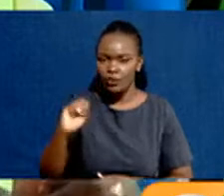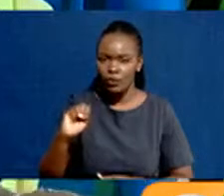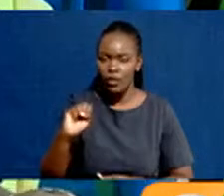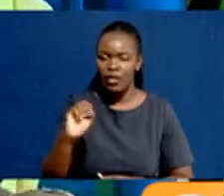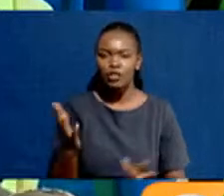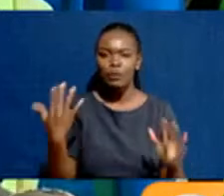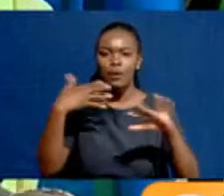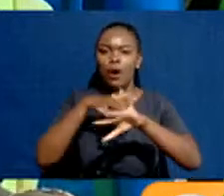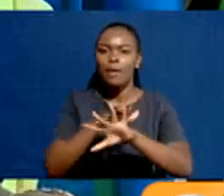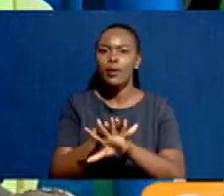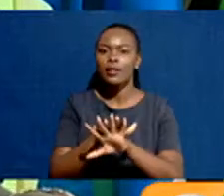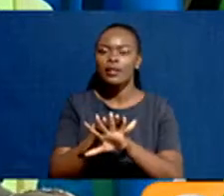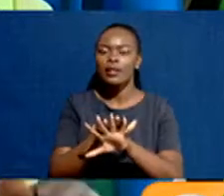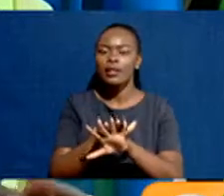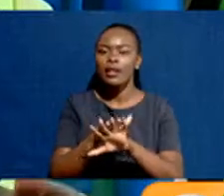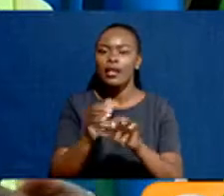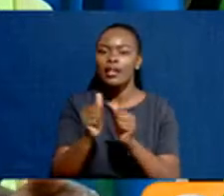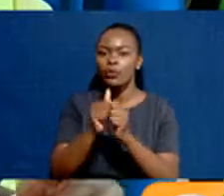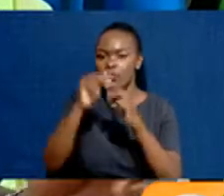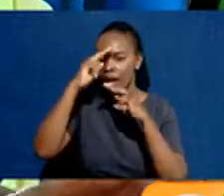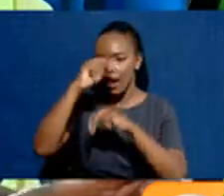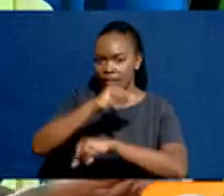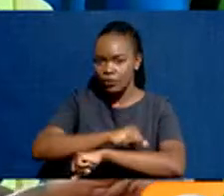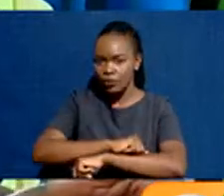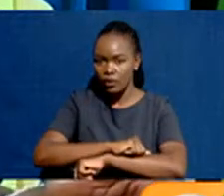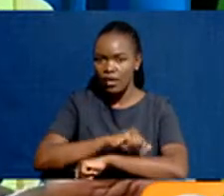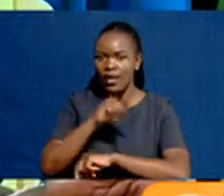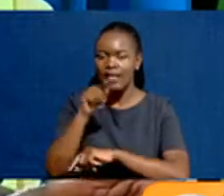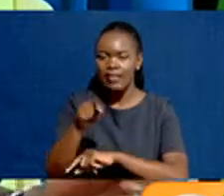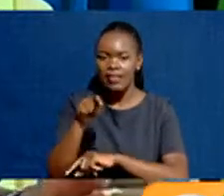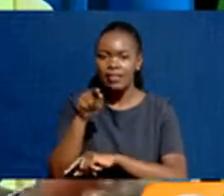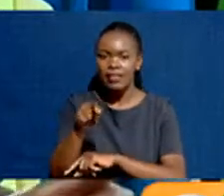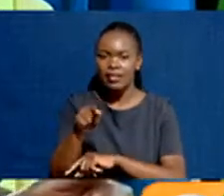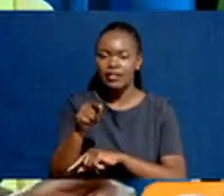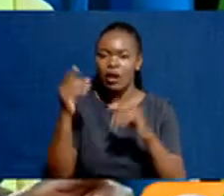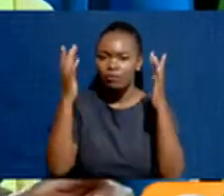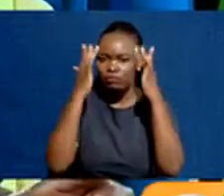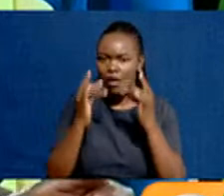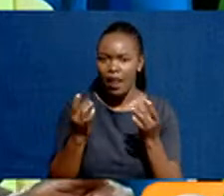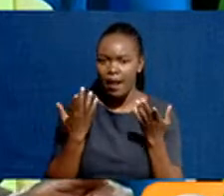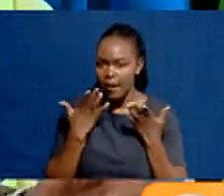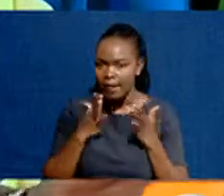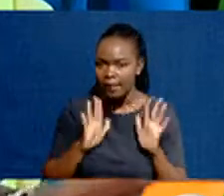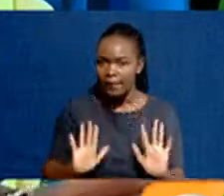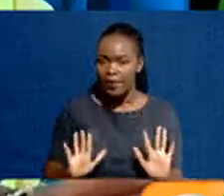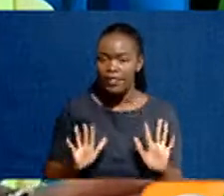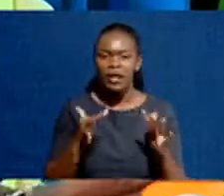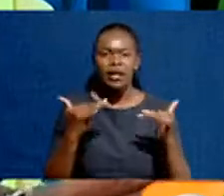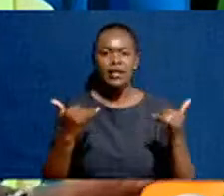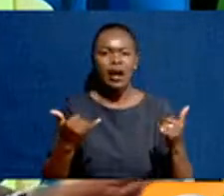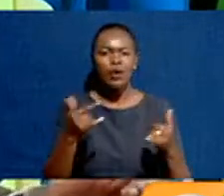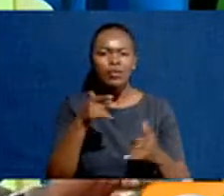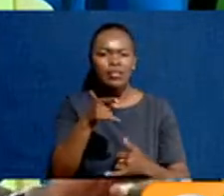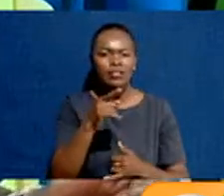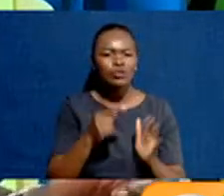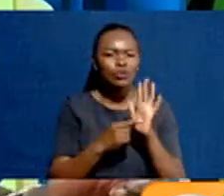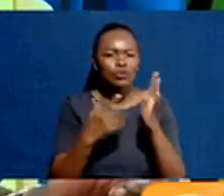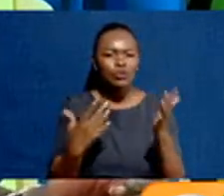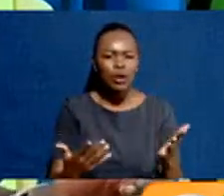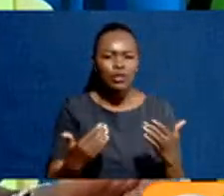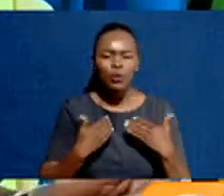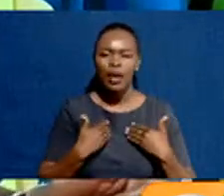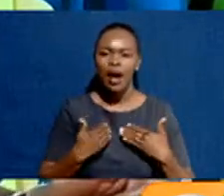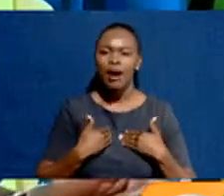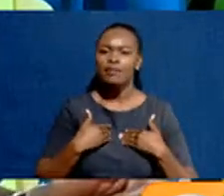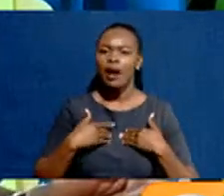in primary schools. And that decision has been made. Already, there is a crisis. The crisis